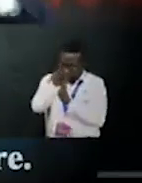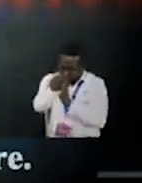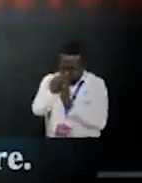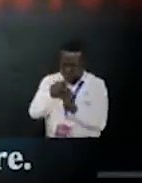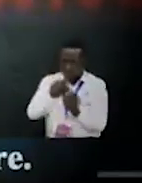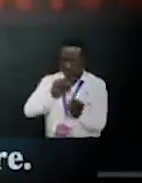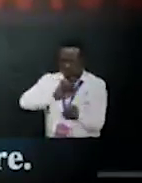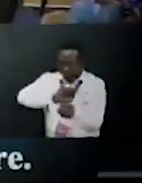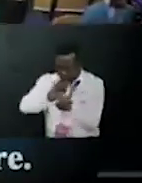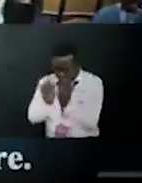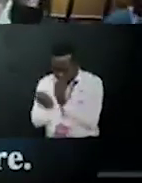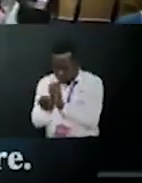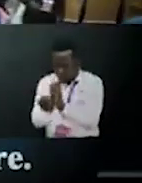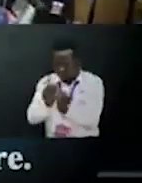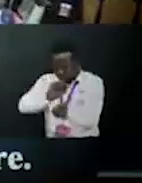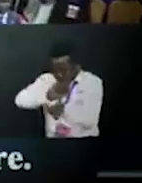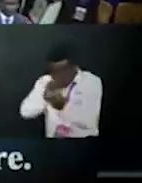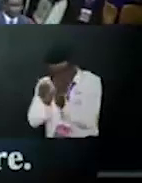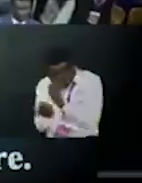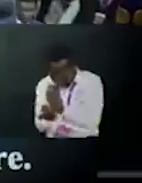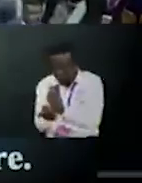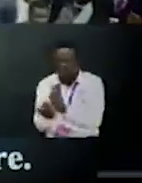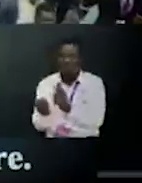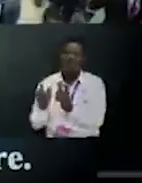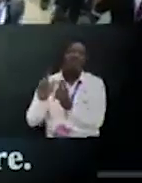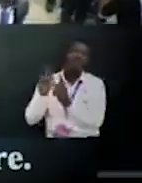local churches, and we need his energy.